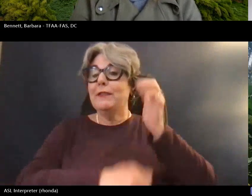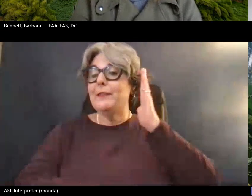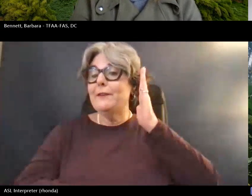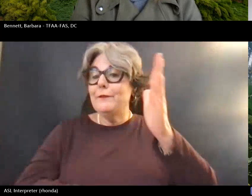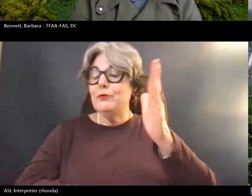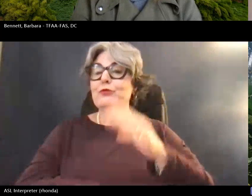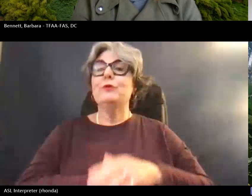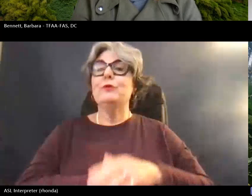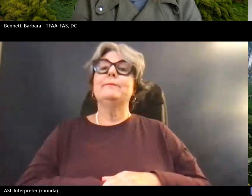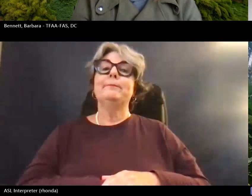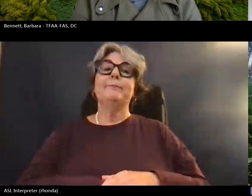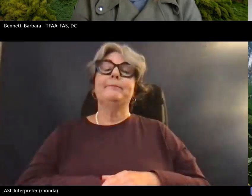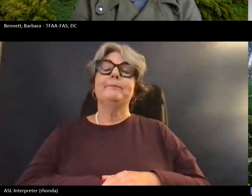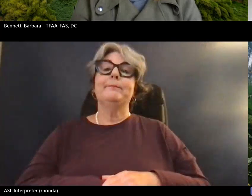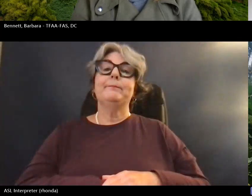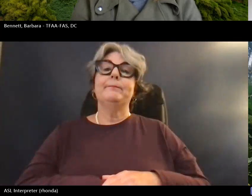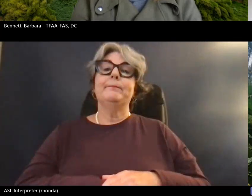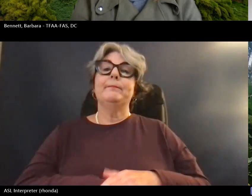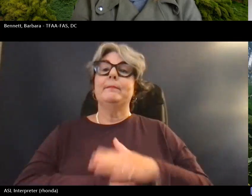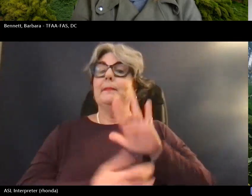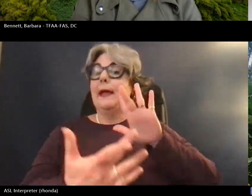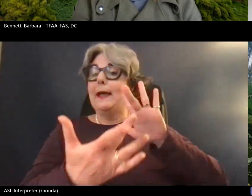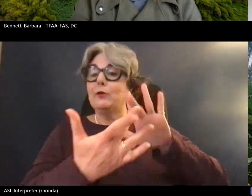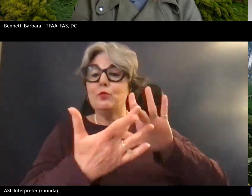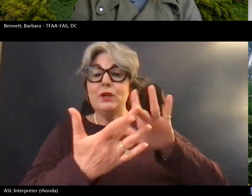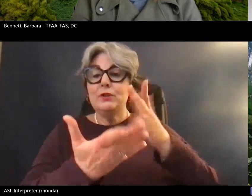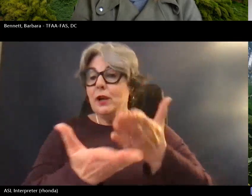free, folks, to reach out